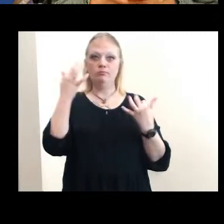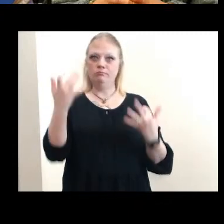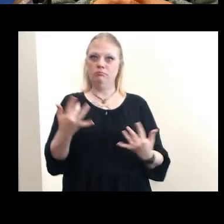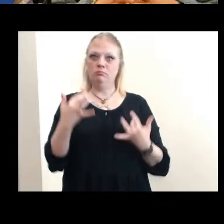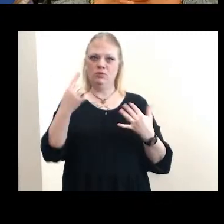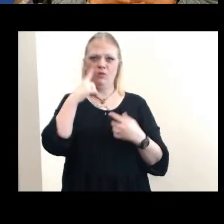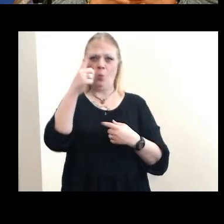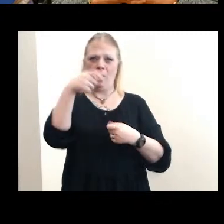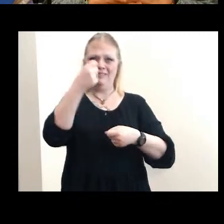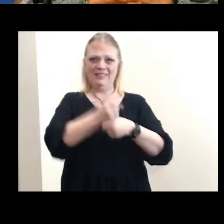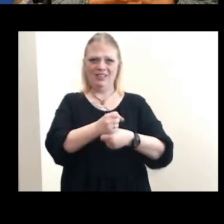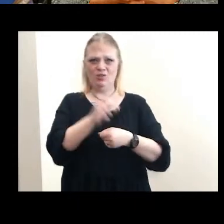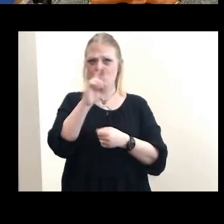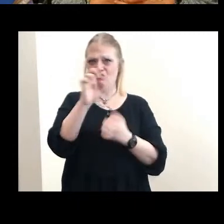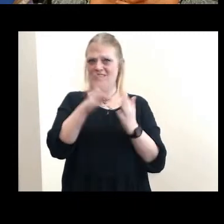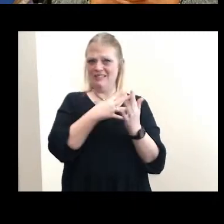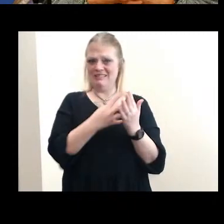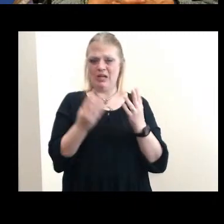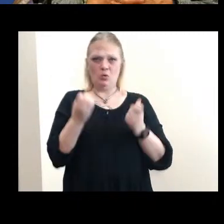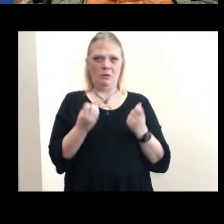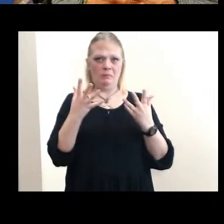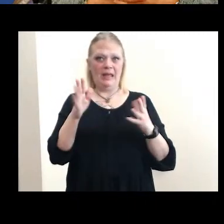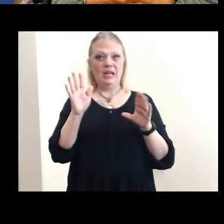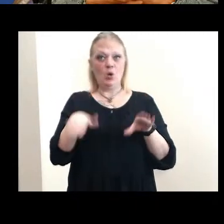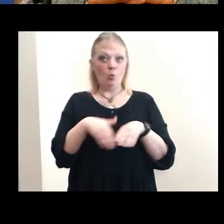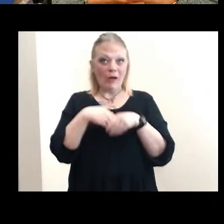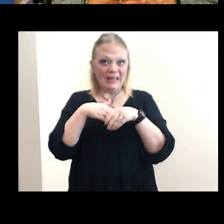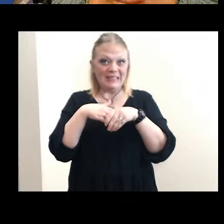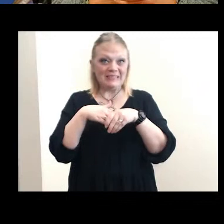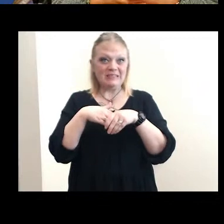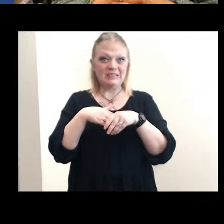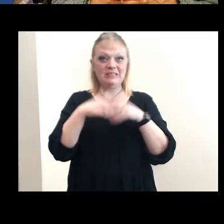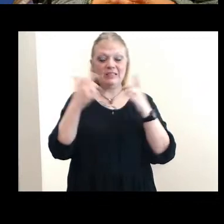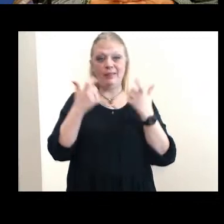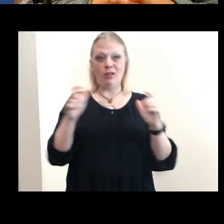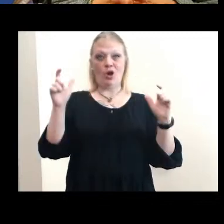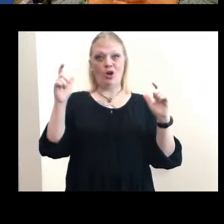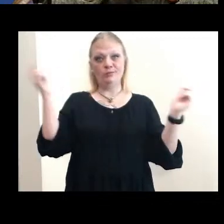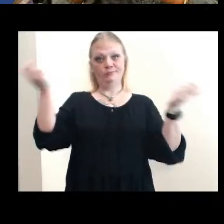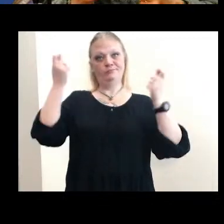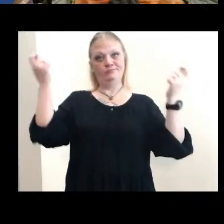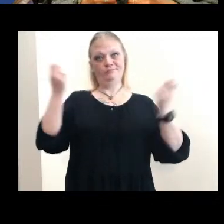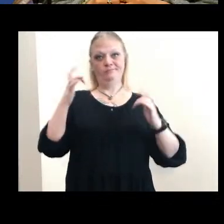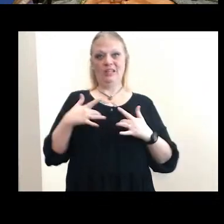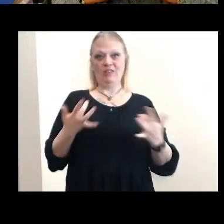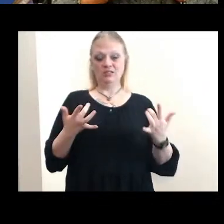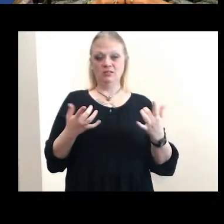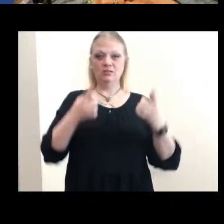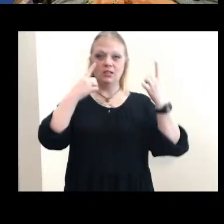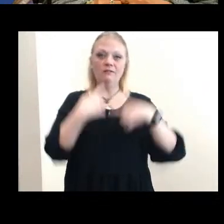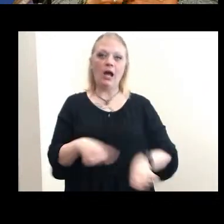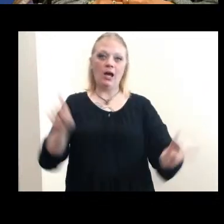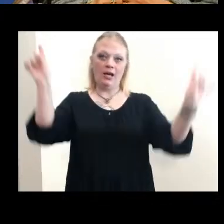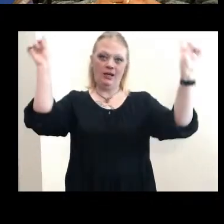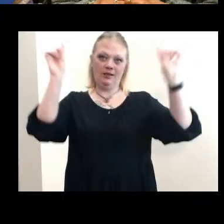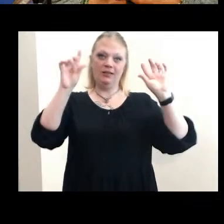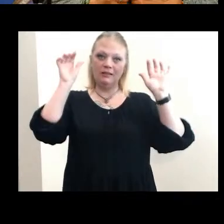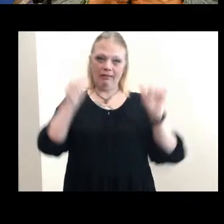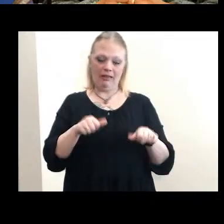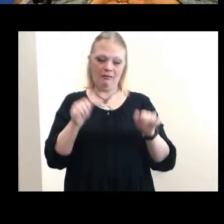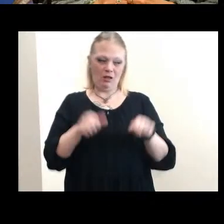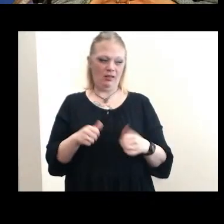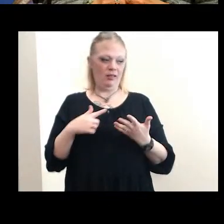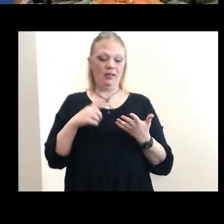for a year to reschedule many of these weddings and large celebratory events. And finally, we're going to be able to do